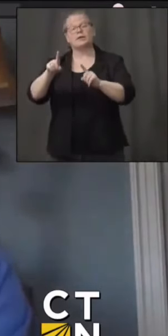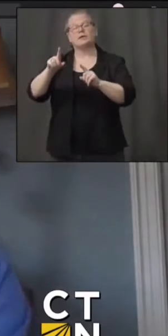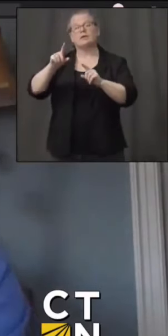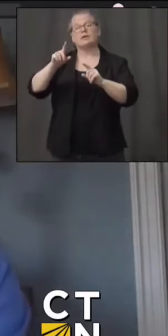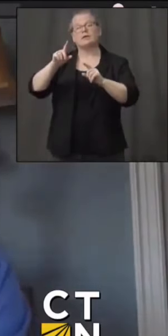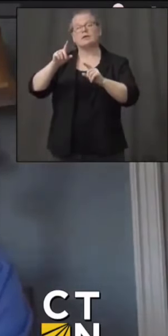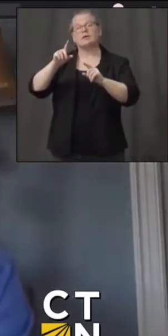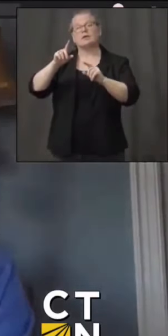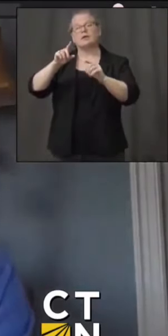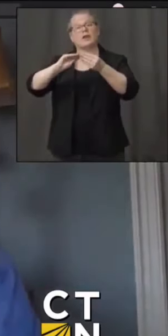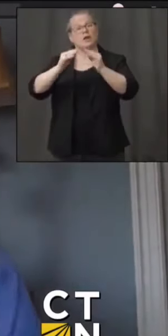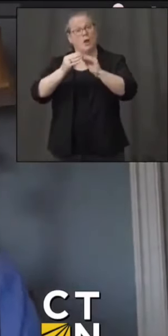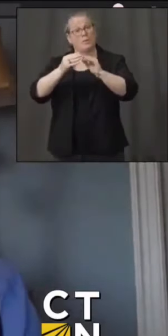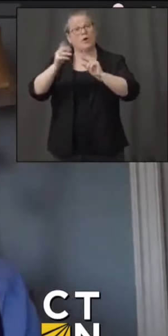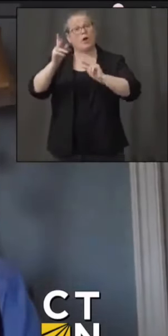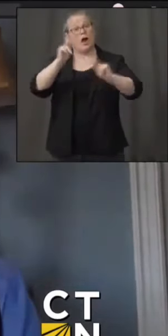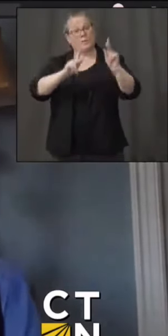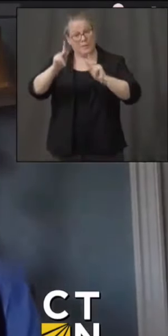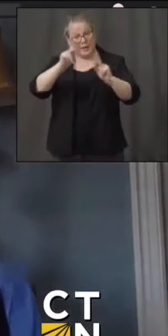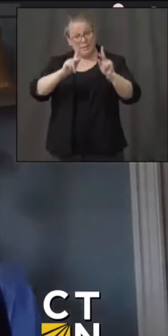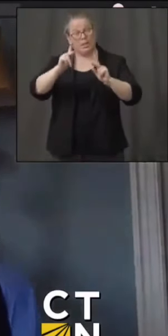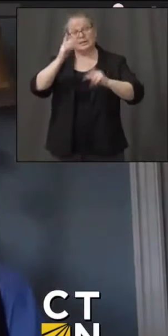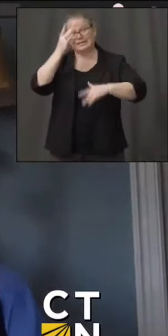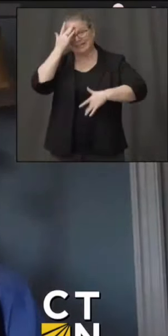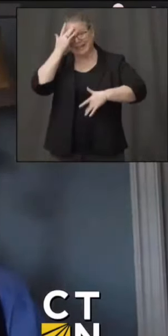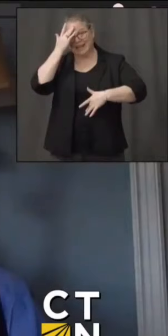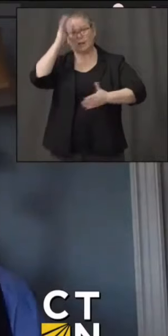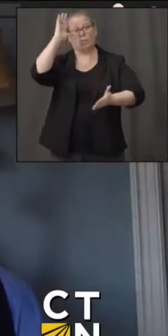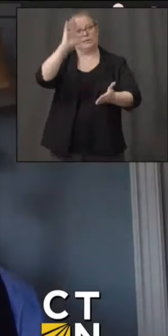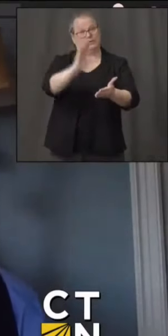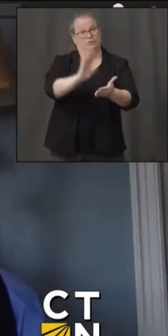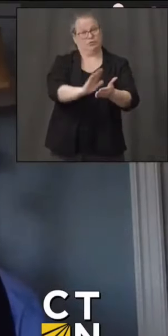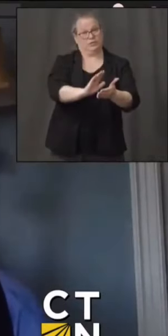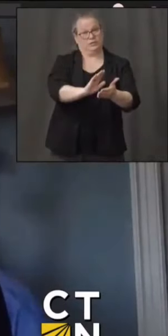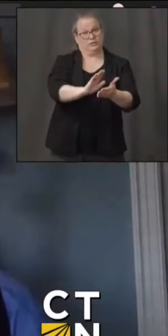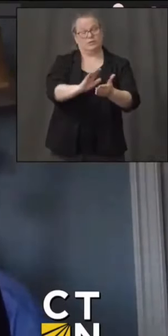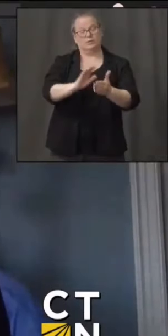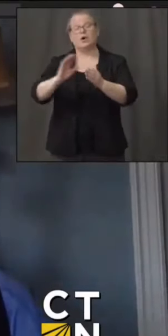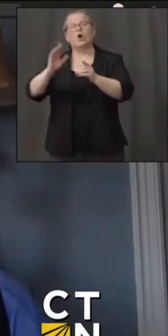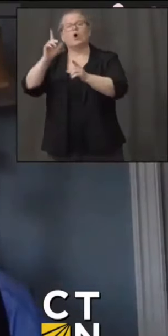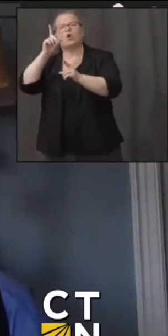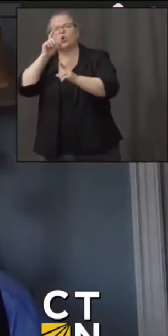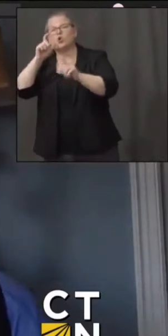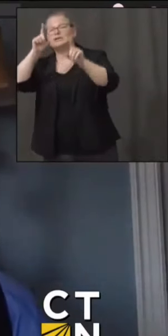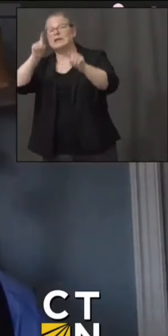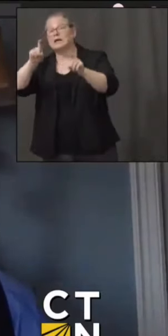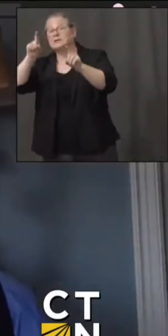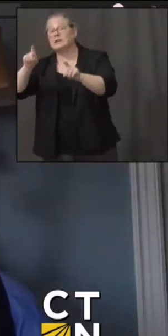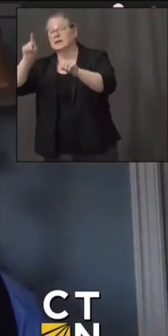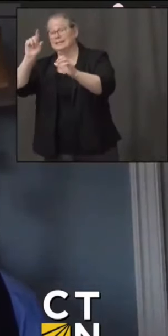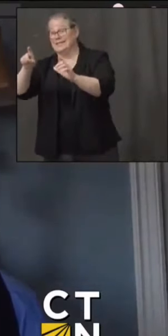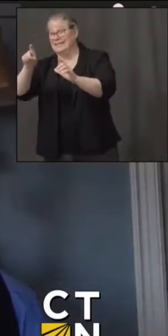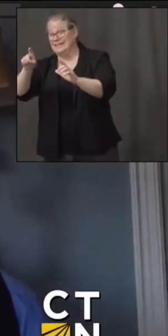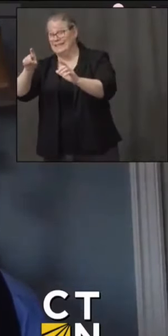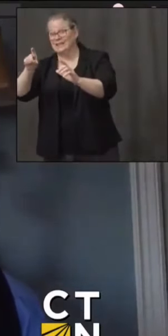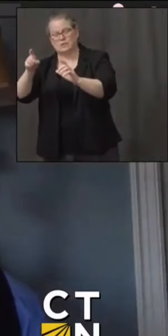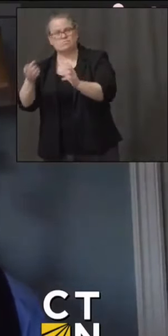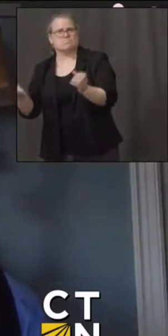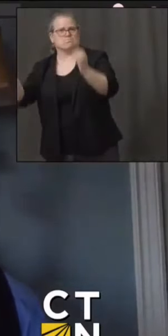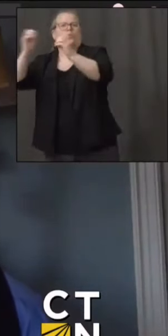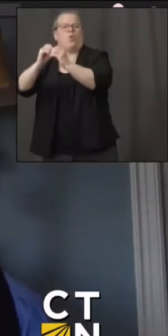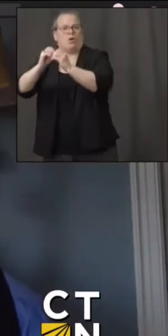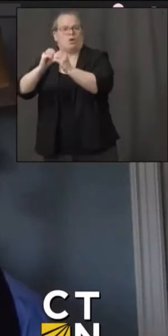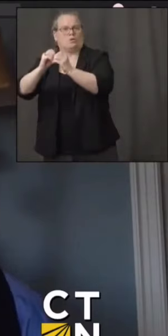dramatically increase. And our goal is to do contact investigation of every confirmed